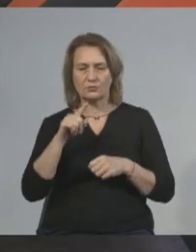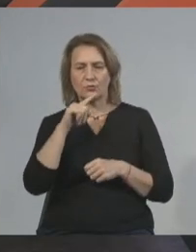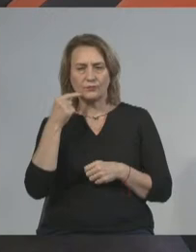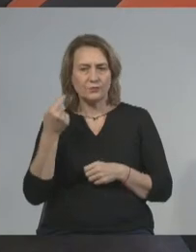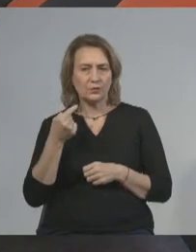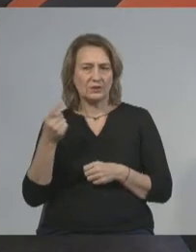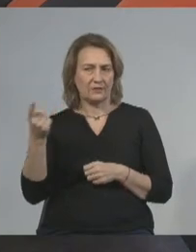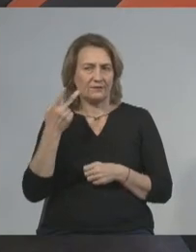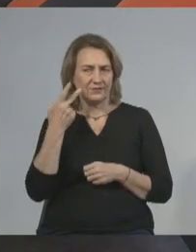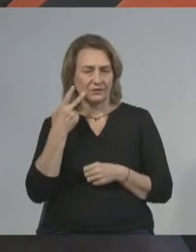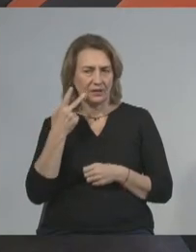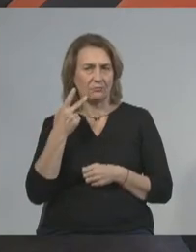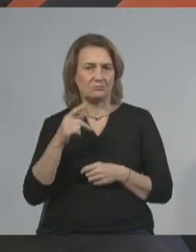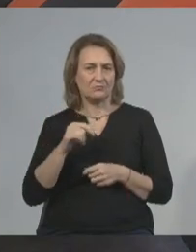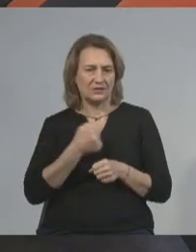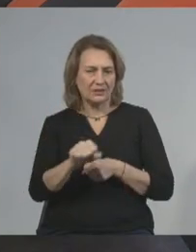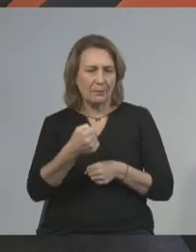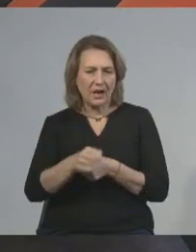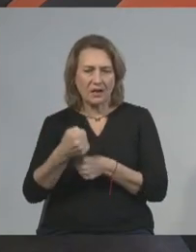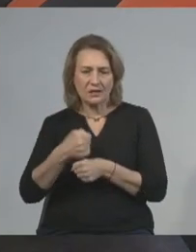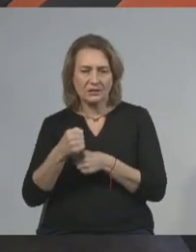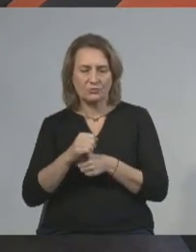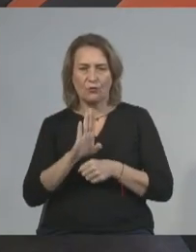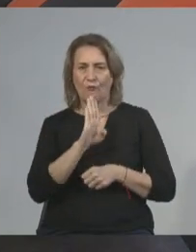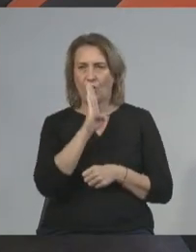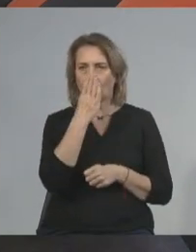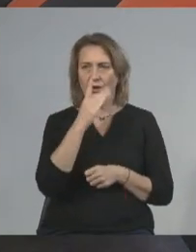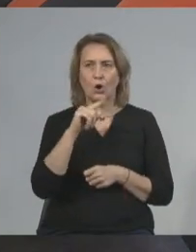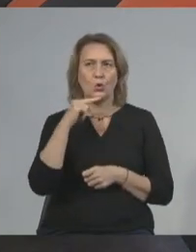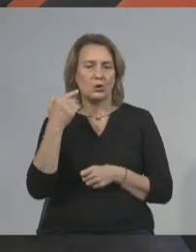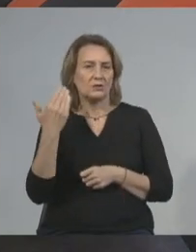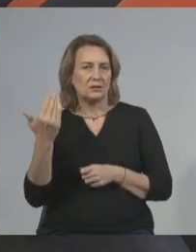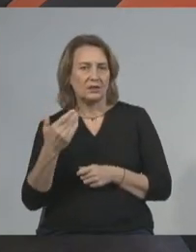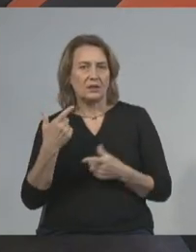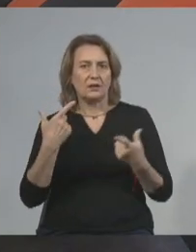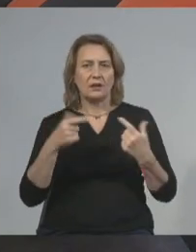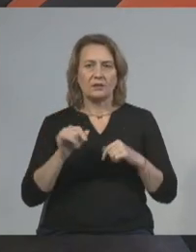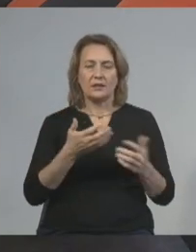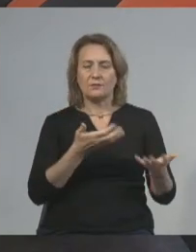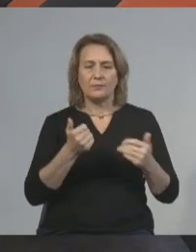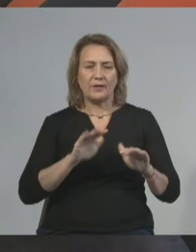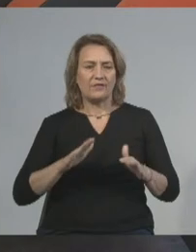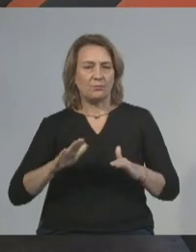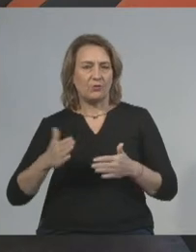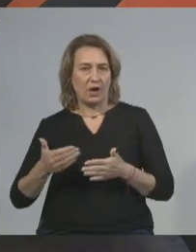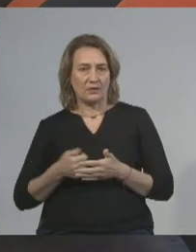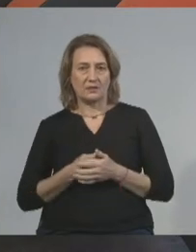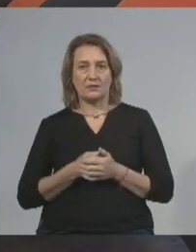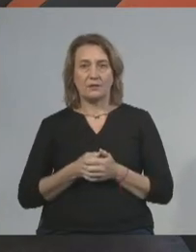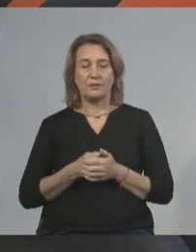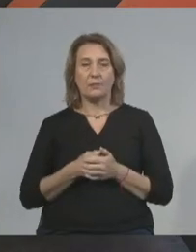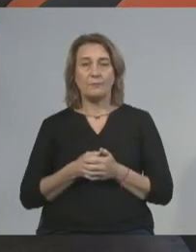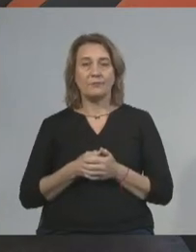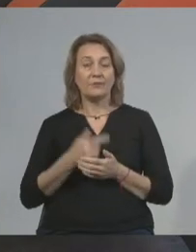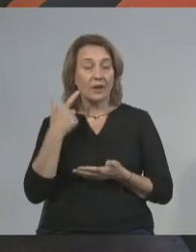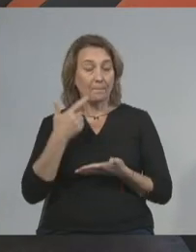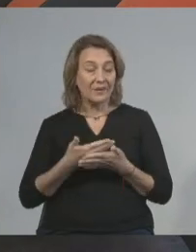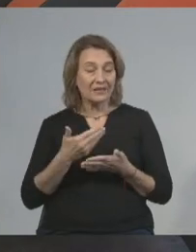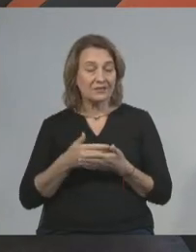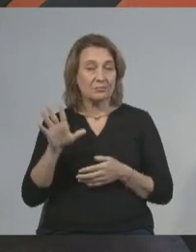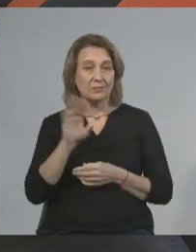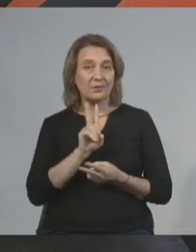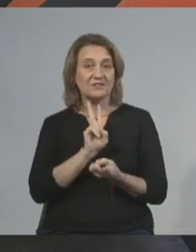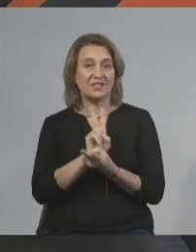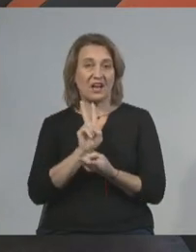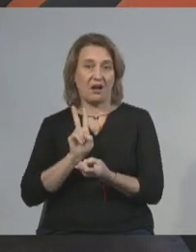the post-soviet uh territory this is what the russian federation wants to us to believe that there are